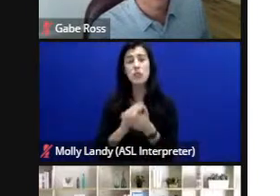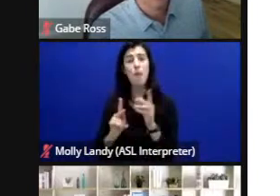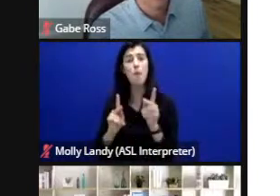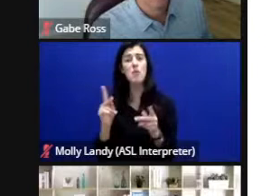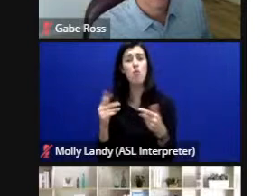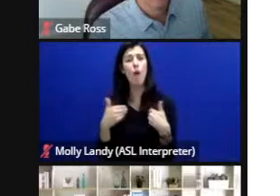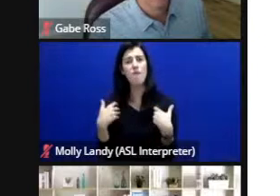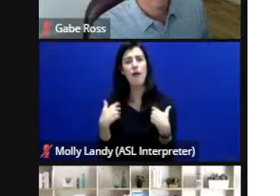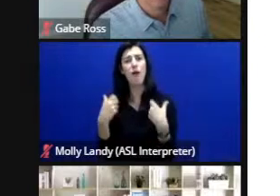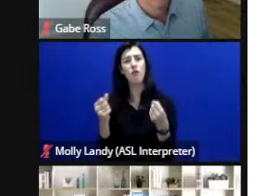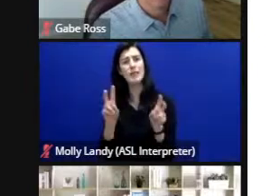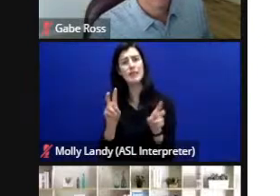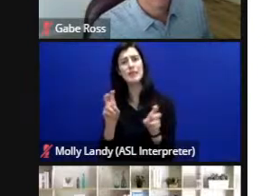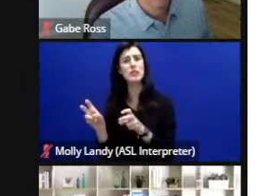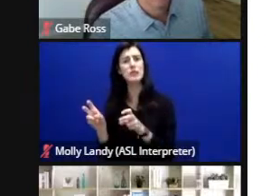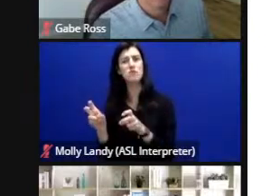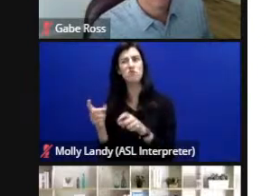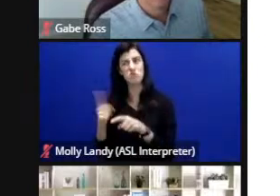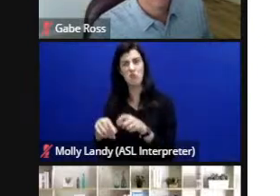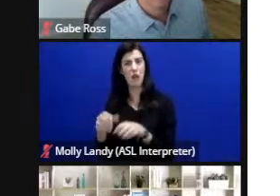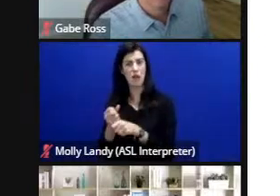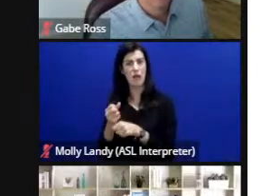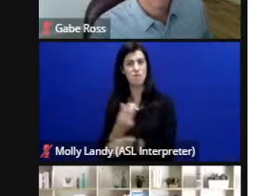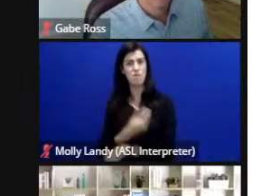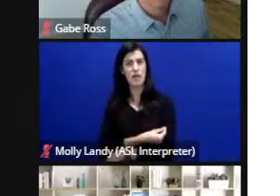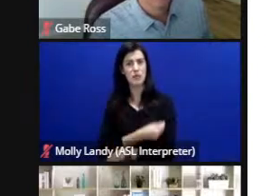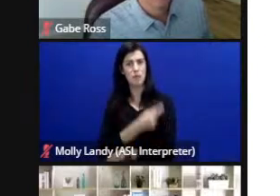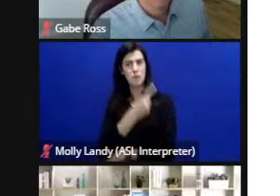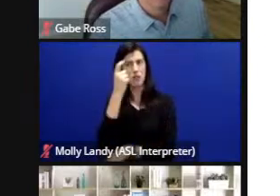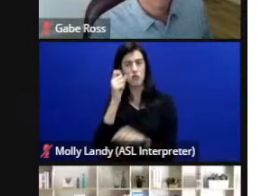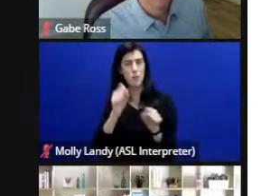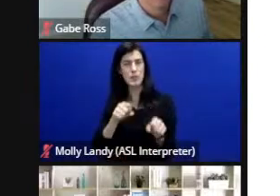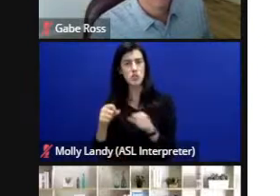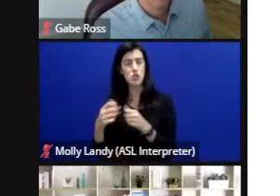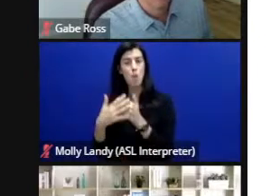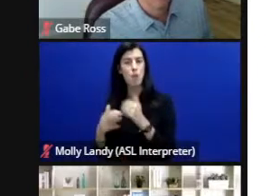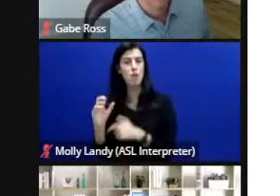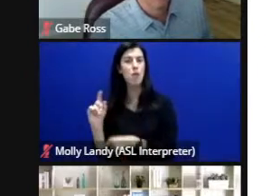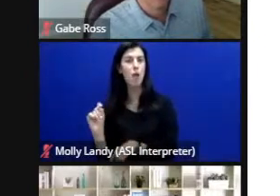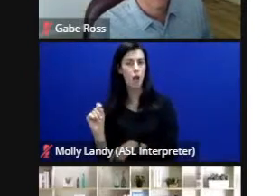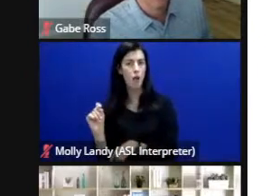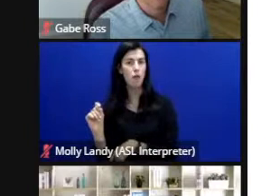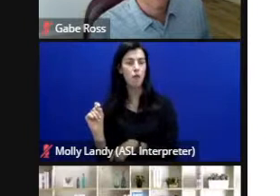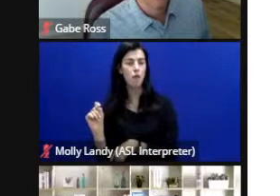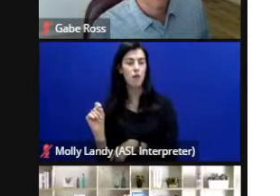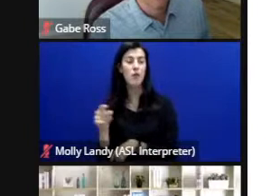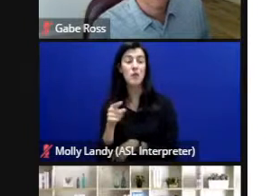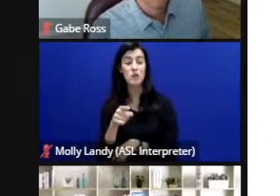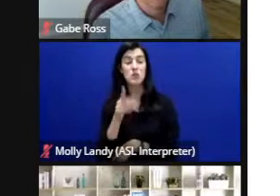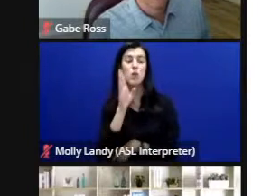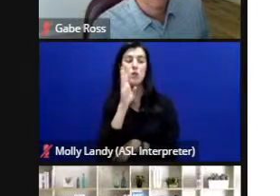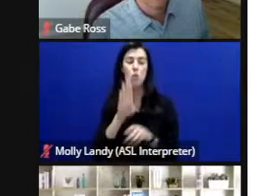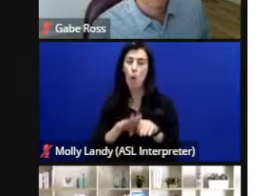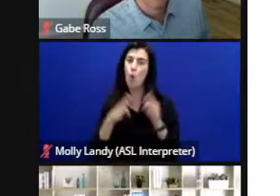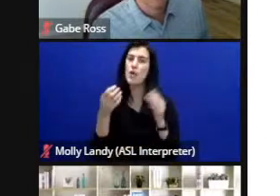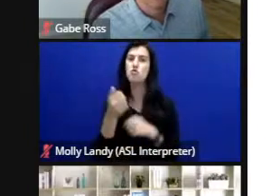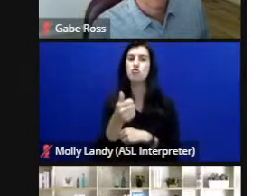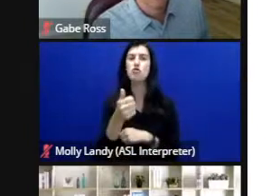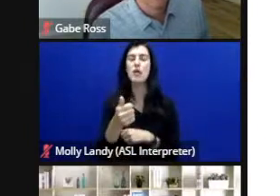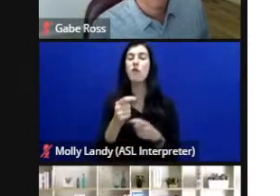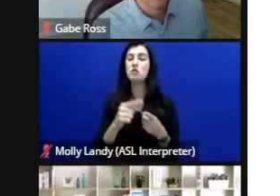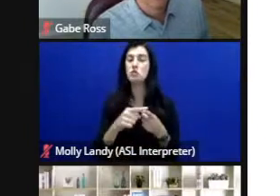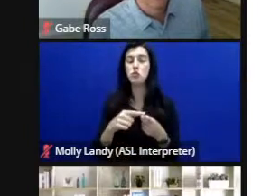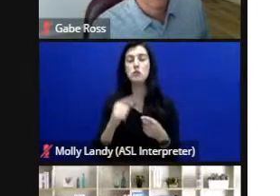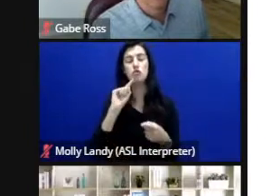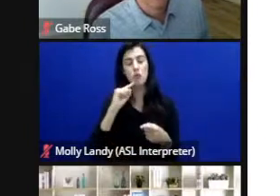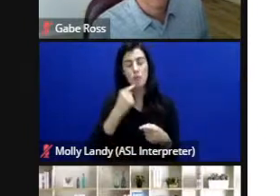from being vaccinated because of potential blood clots. And you're going to open yourself up to tremendous adverse